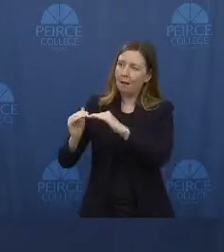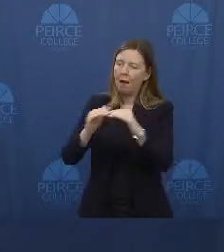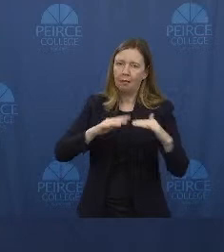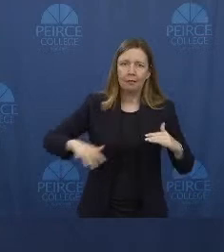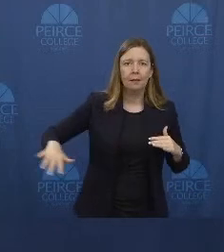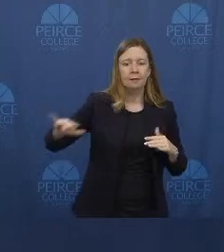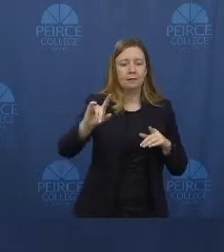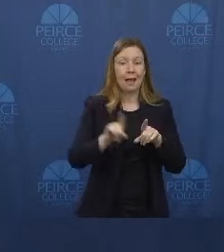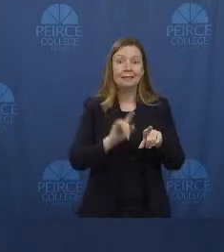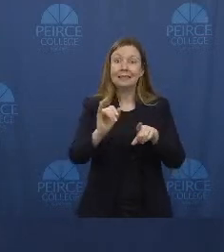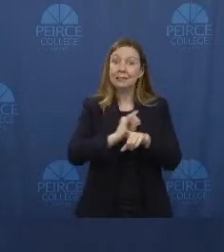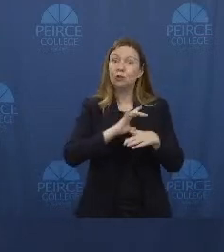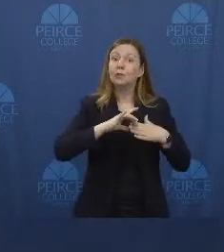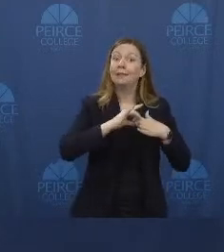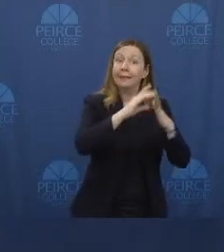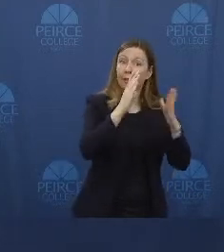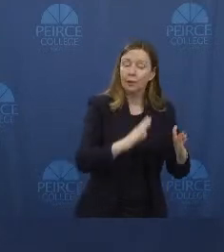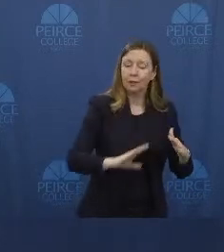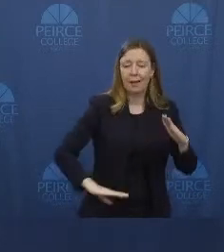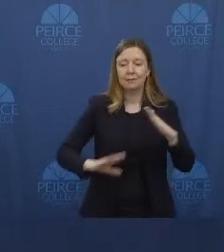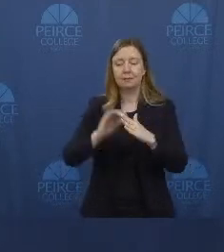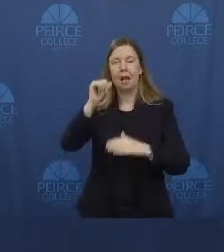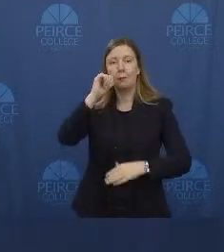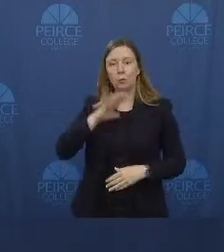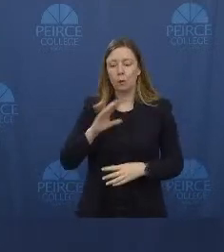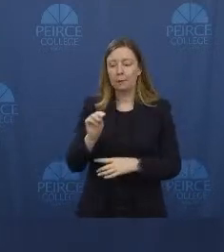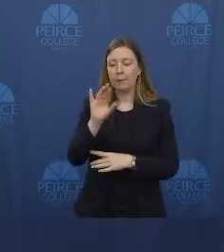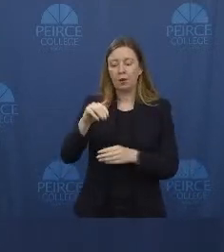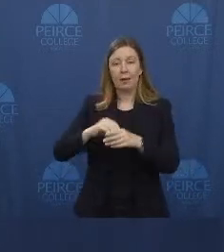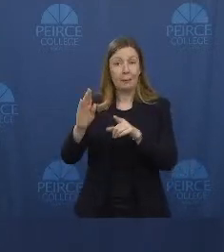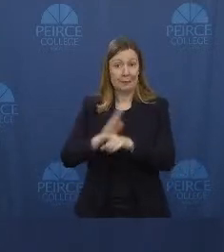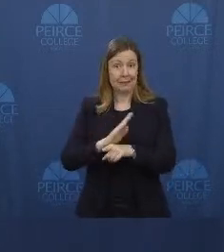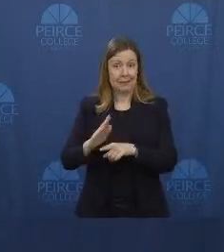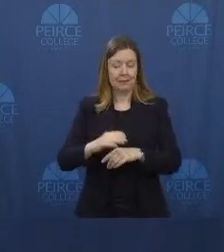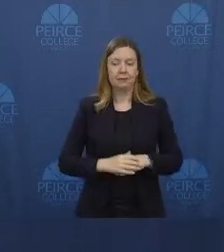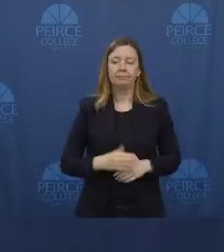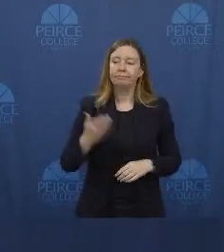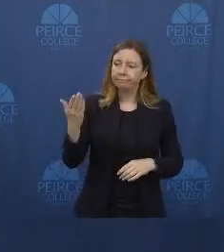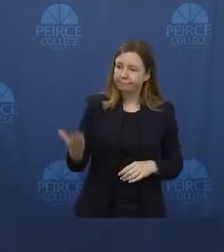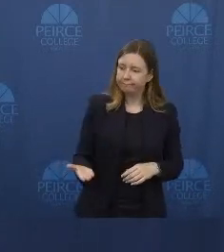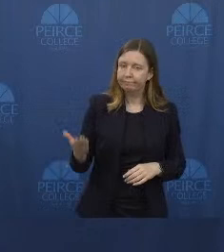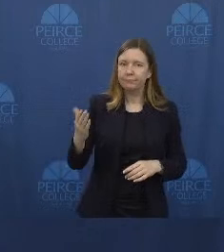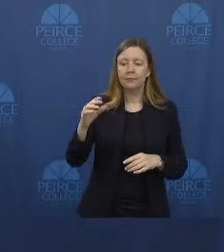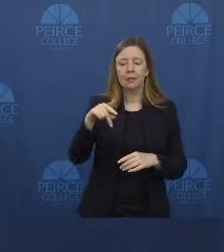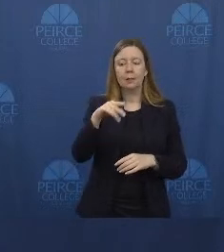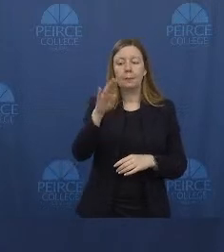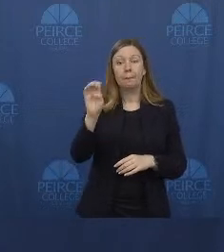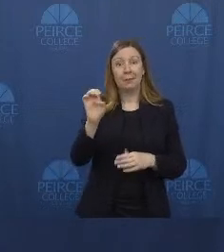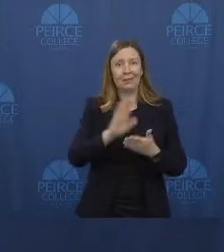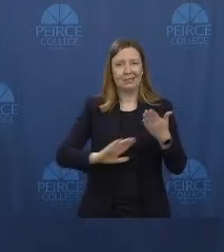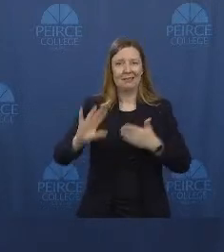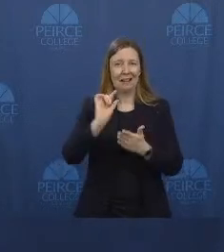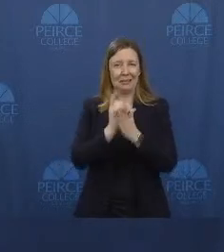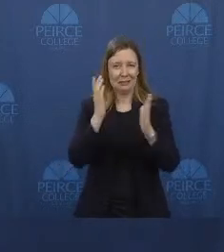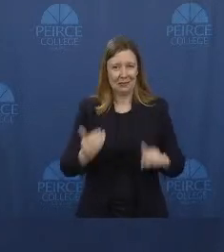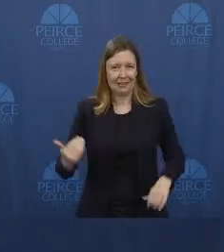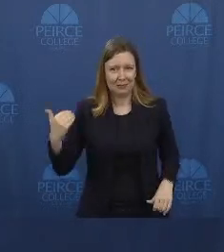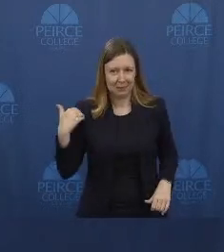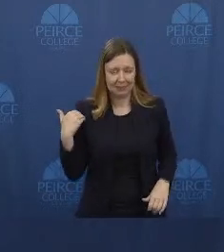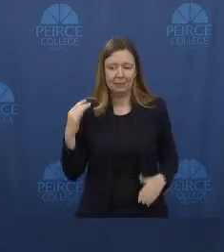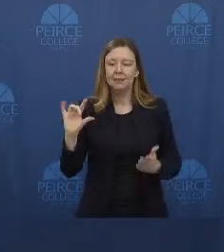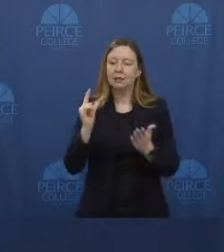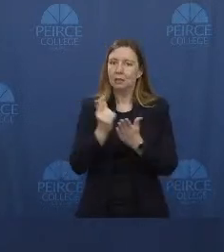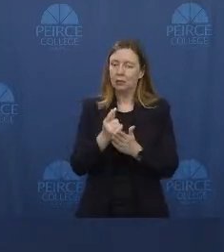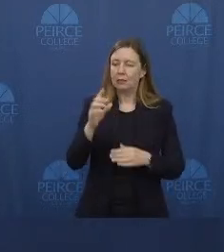an industry leader and top woman minority in business. Marge is a Peirce College graduate and a graduate